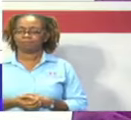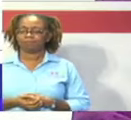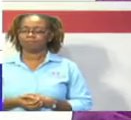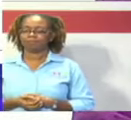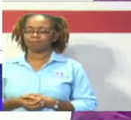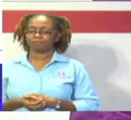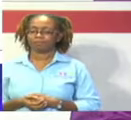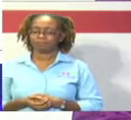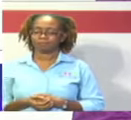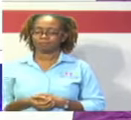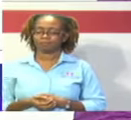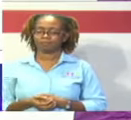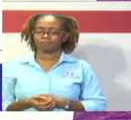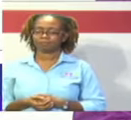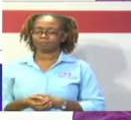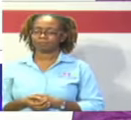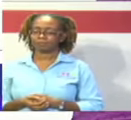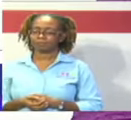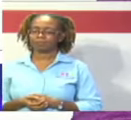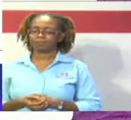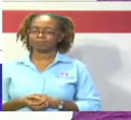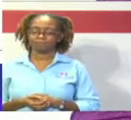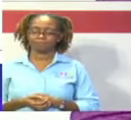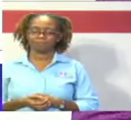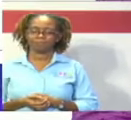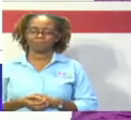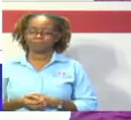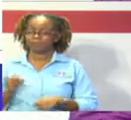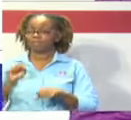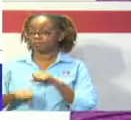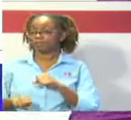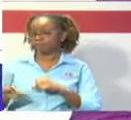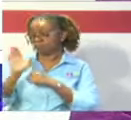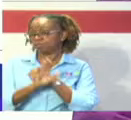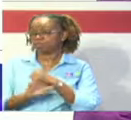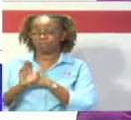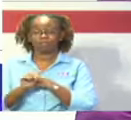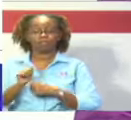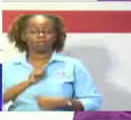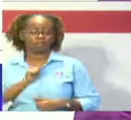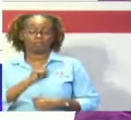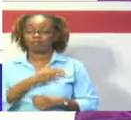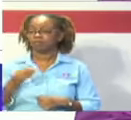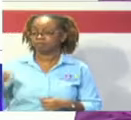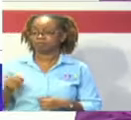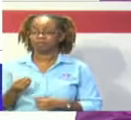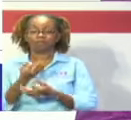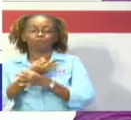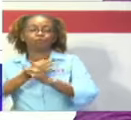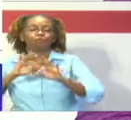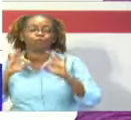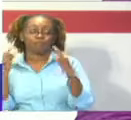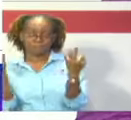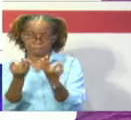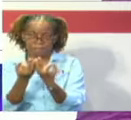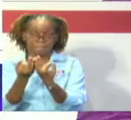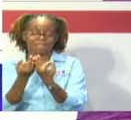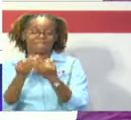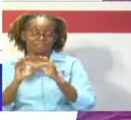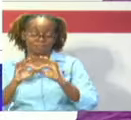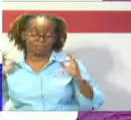lower than if you are unvaccinated. So I urge you to get vaccinated to protect yourselves, protect your